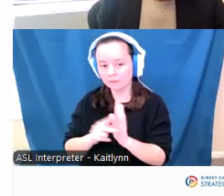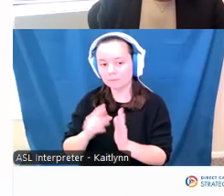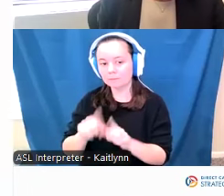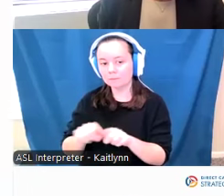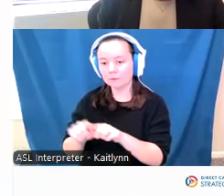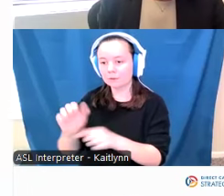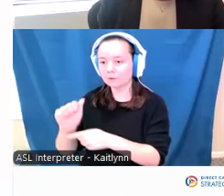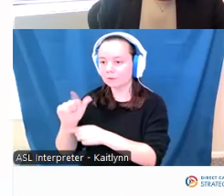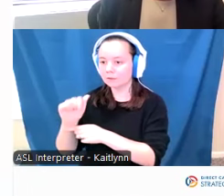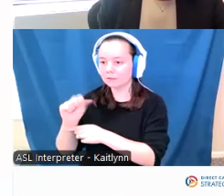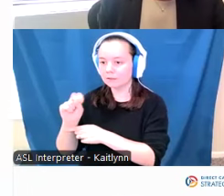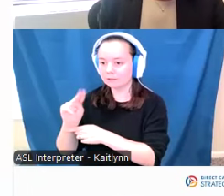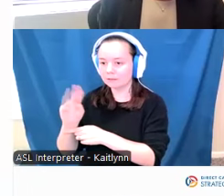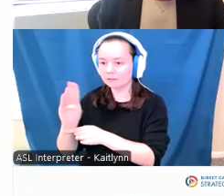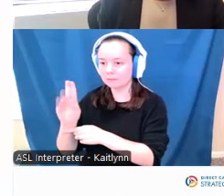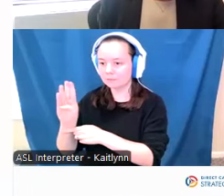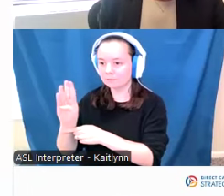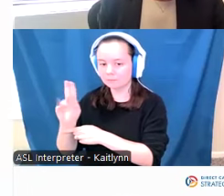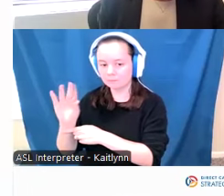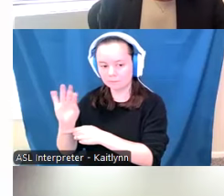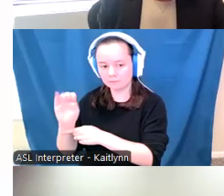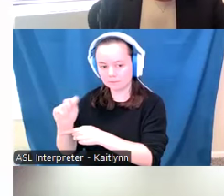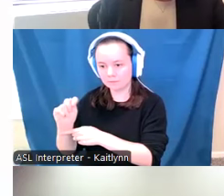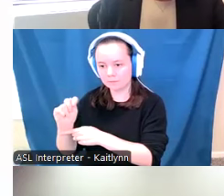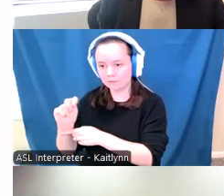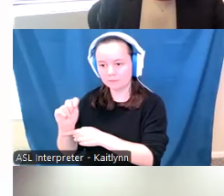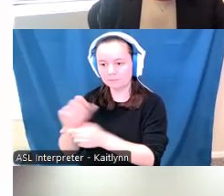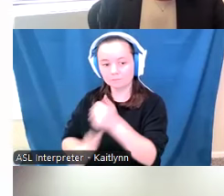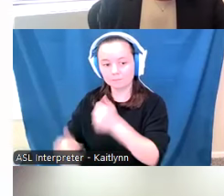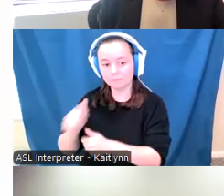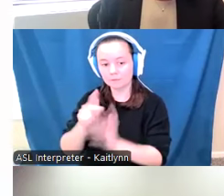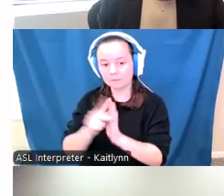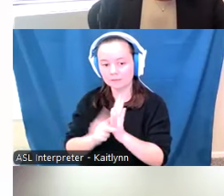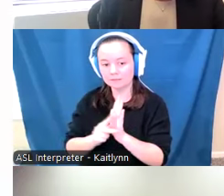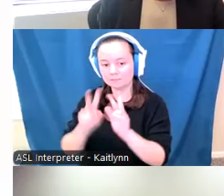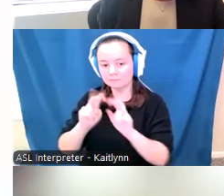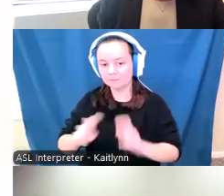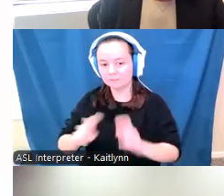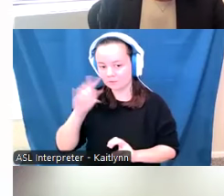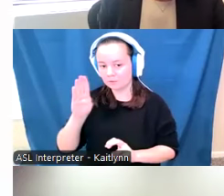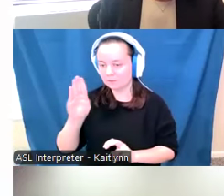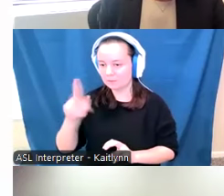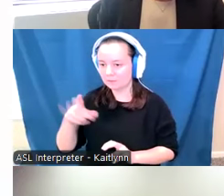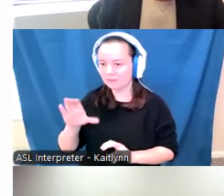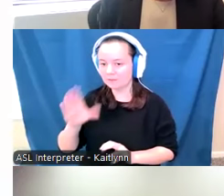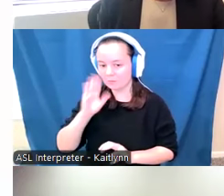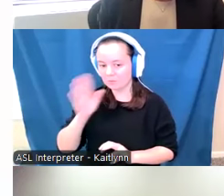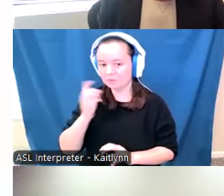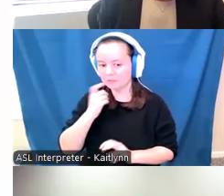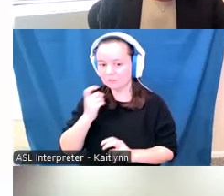Program. First, they will be presenting on the Bipartisan Policy Center's recent work on addressing the direct care workforce shortage.